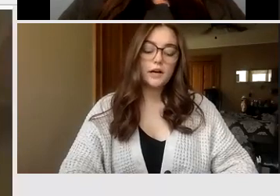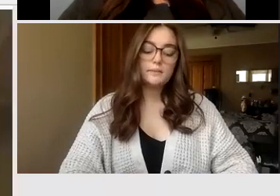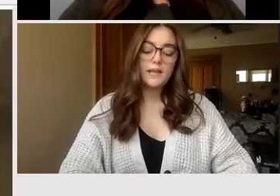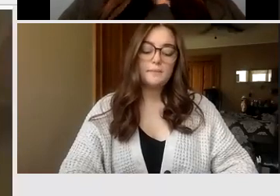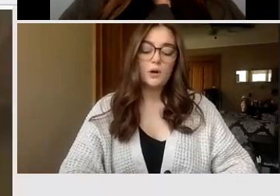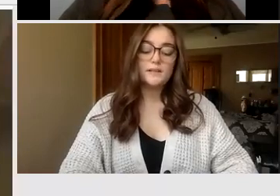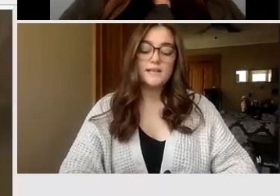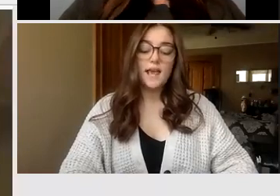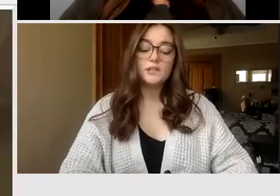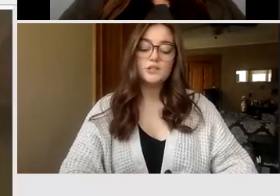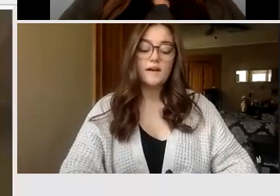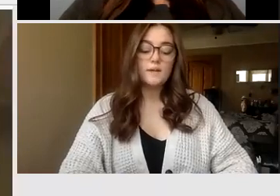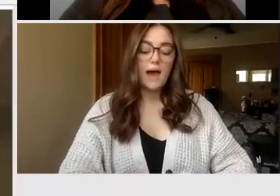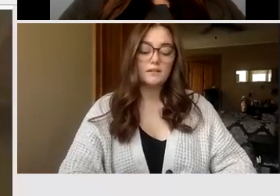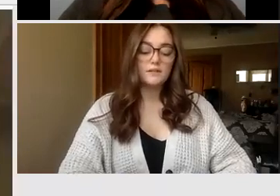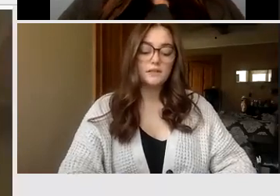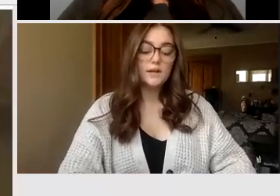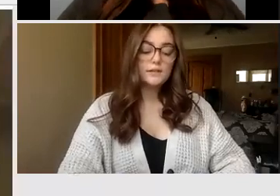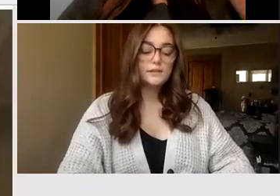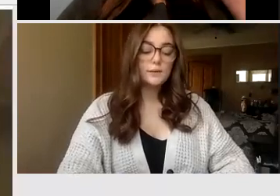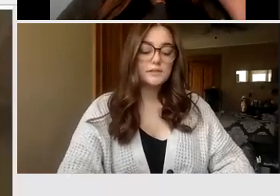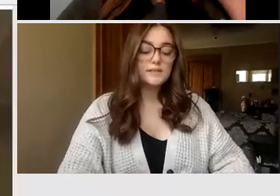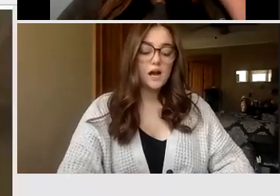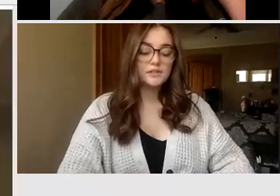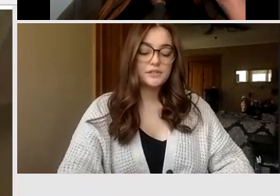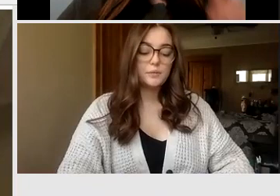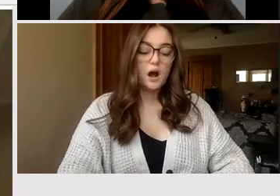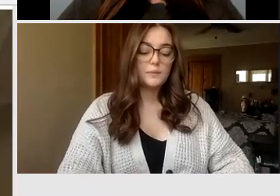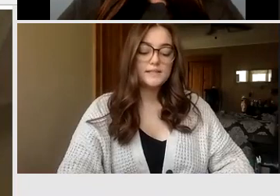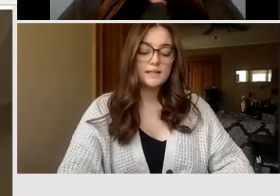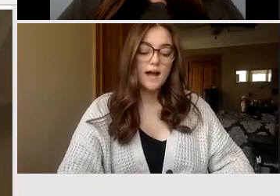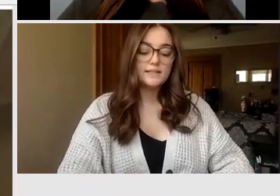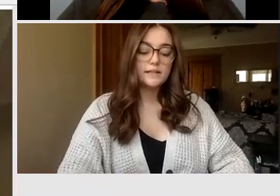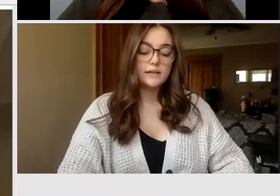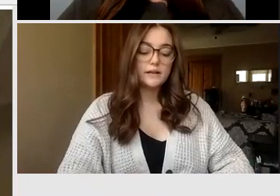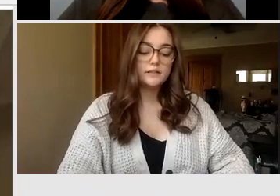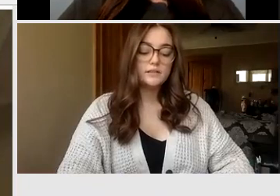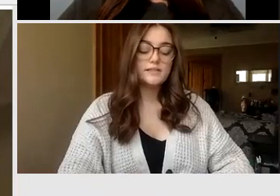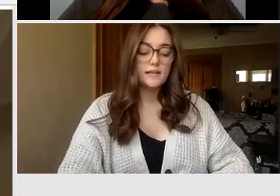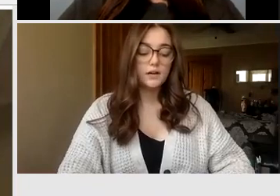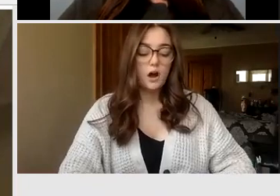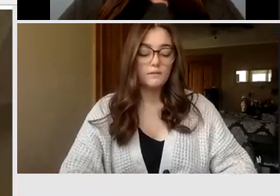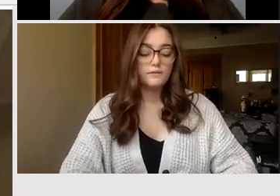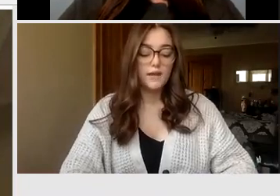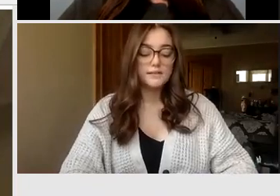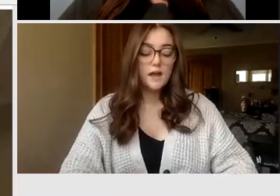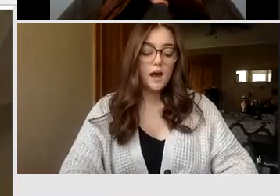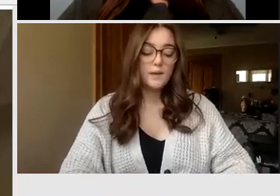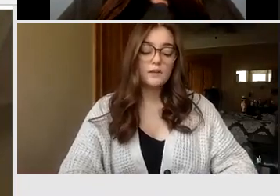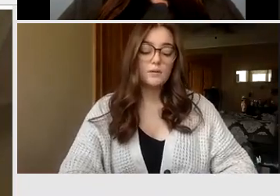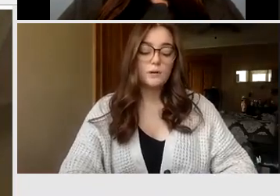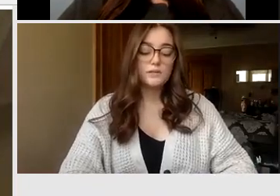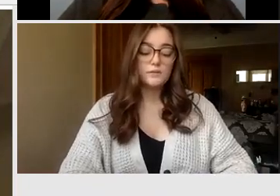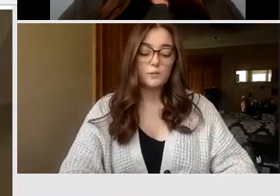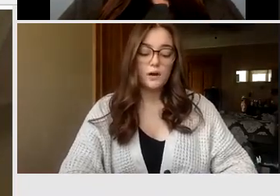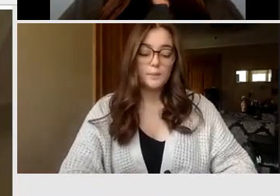Clara Barton became known as the Angel of the Battlefield to soldiers and doctors who were always glad to see her calm face amid